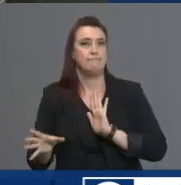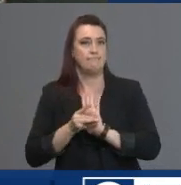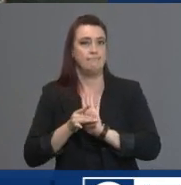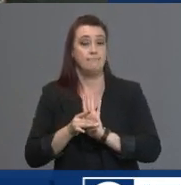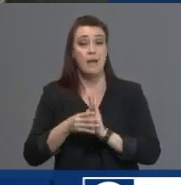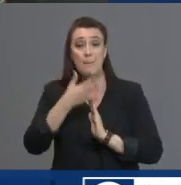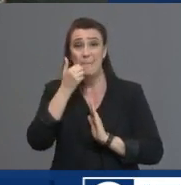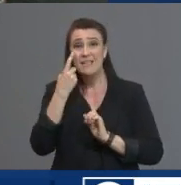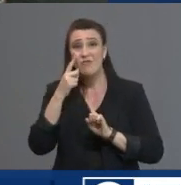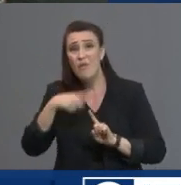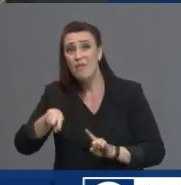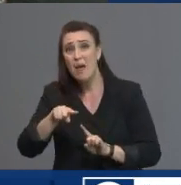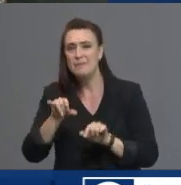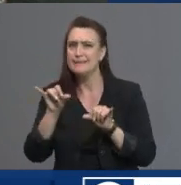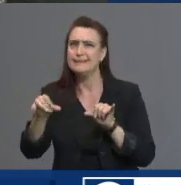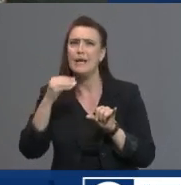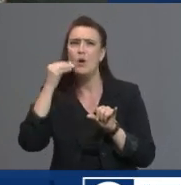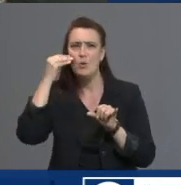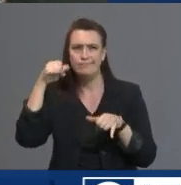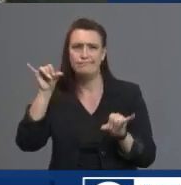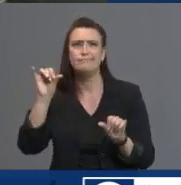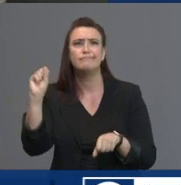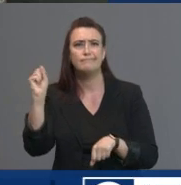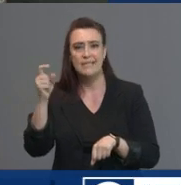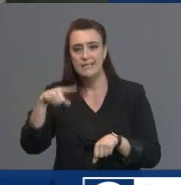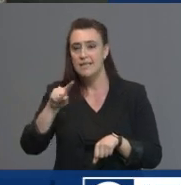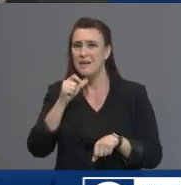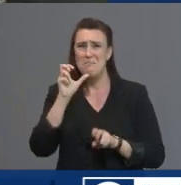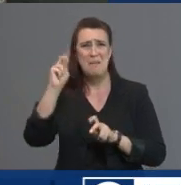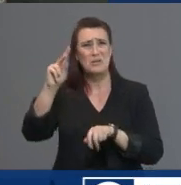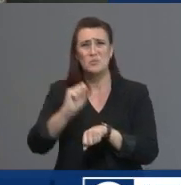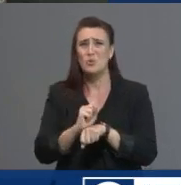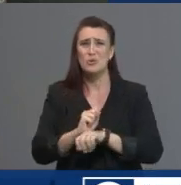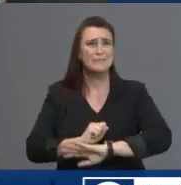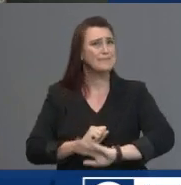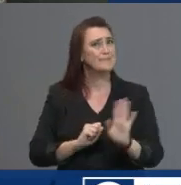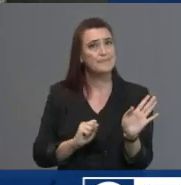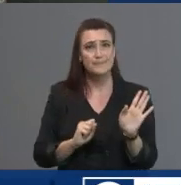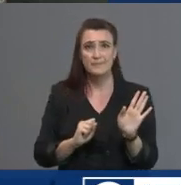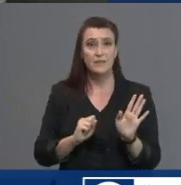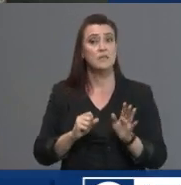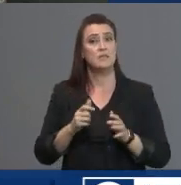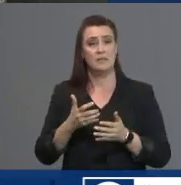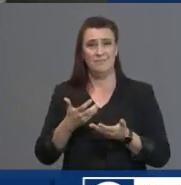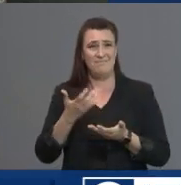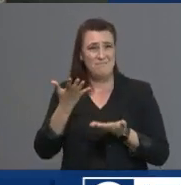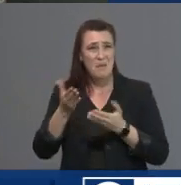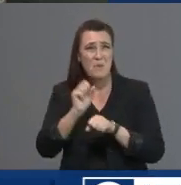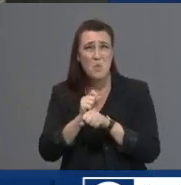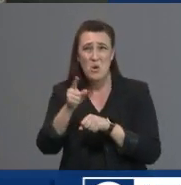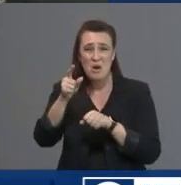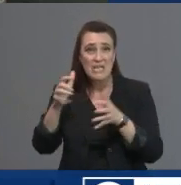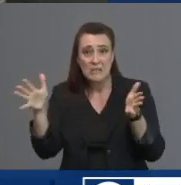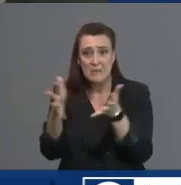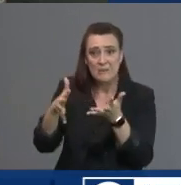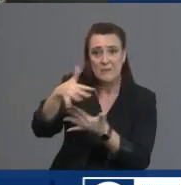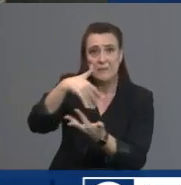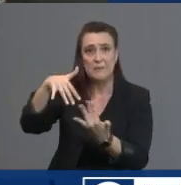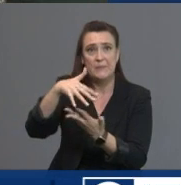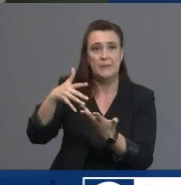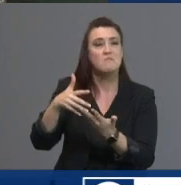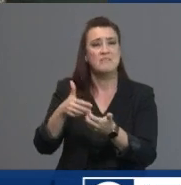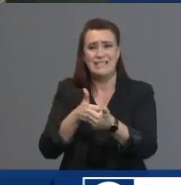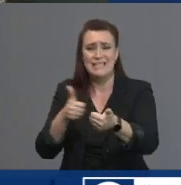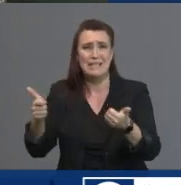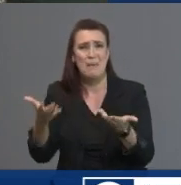can have is to stay at home. They should avoid returning to work where distancing is not practical, and